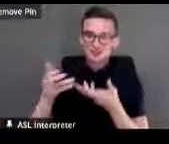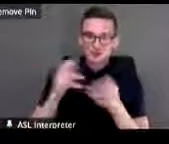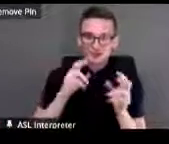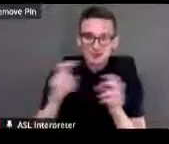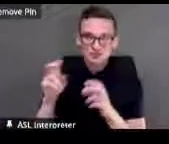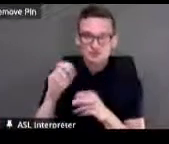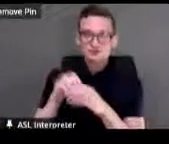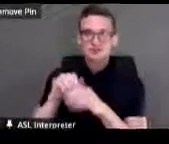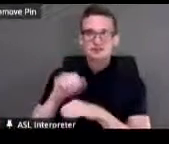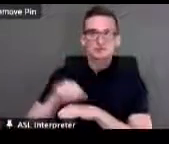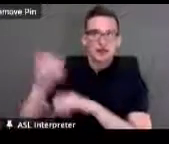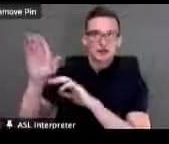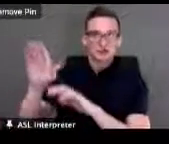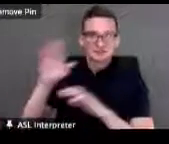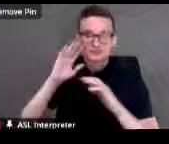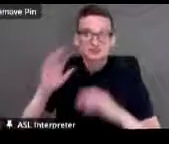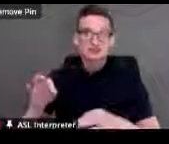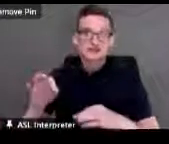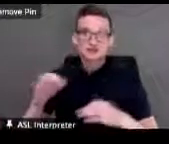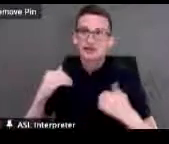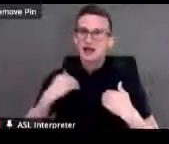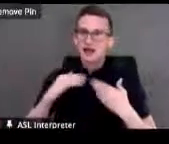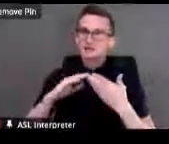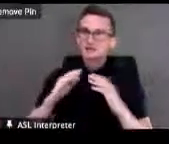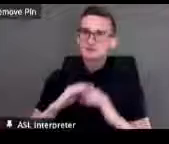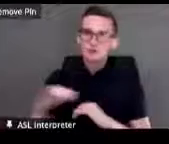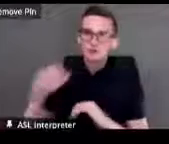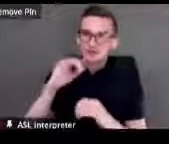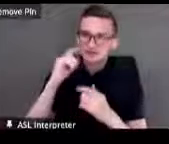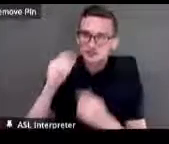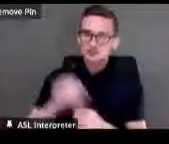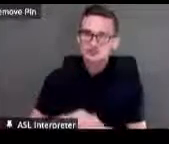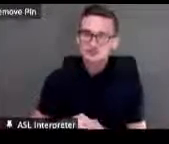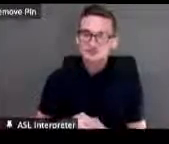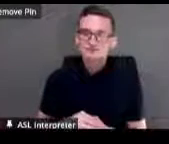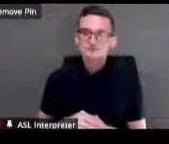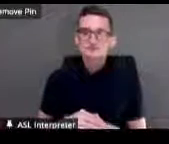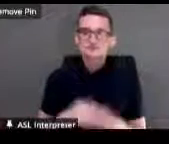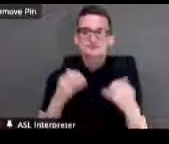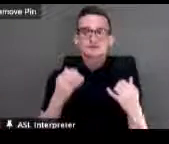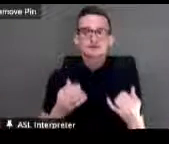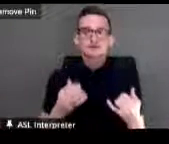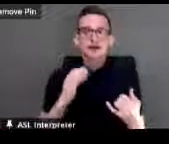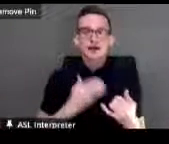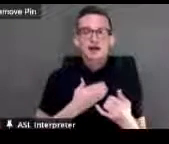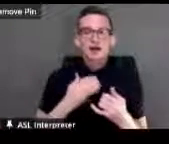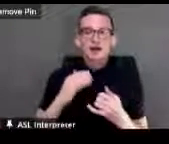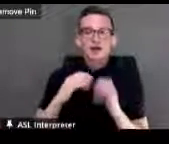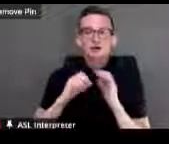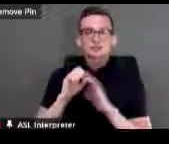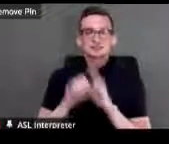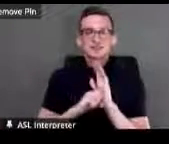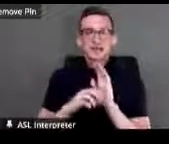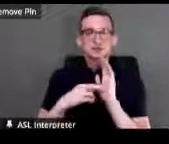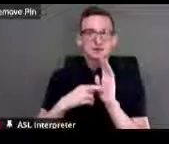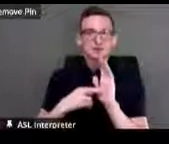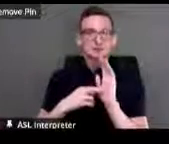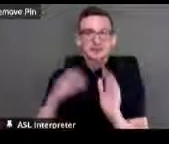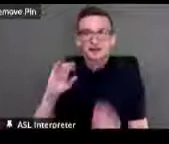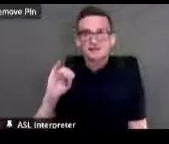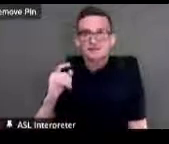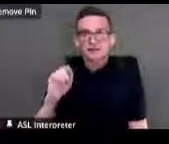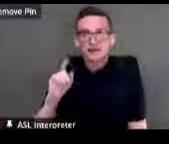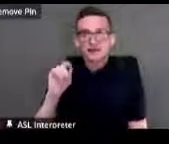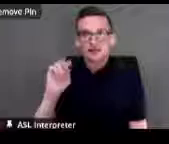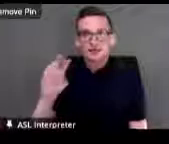mountains. So we definitely have a community of interest. Right now, our Frank Bigelow, our state representative, is on the west side,